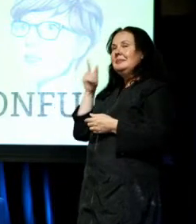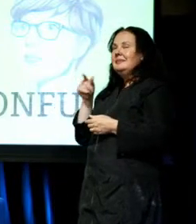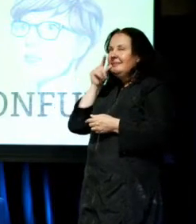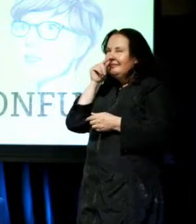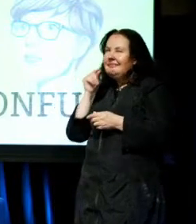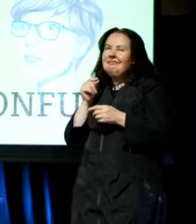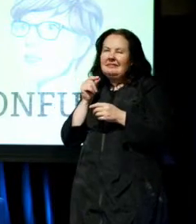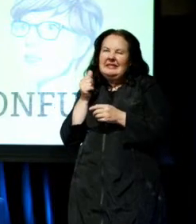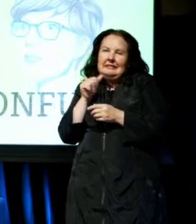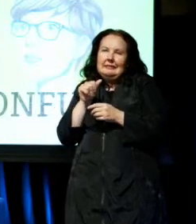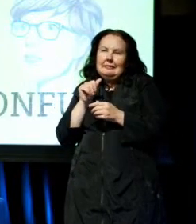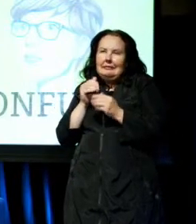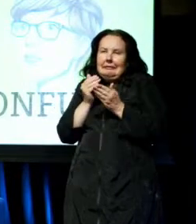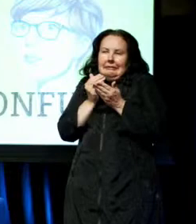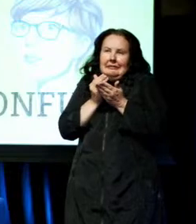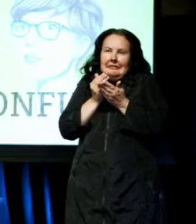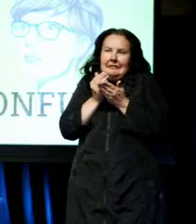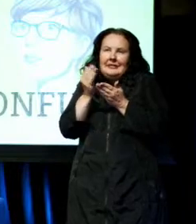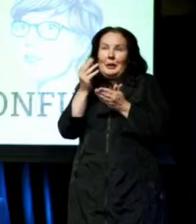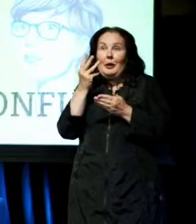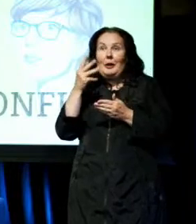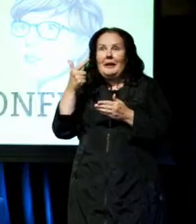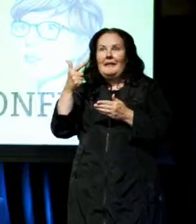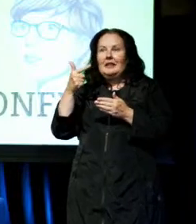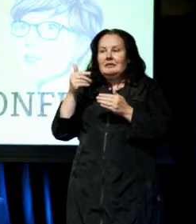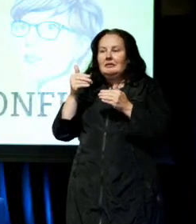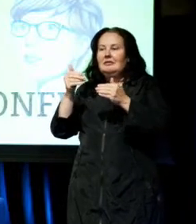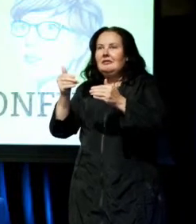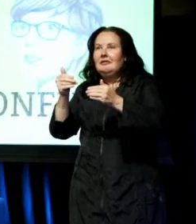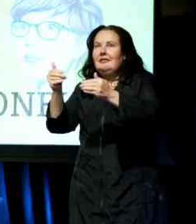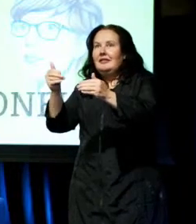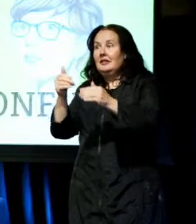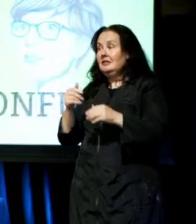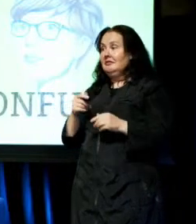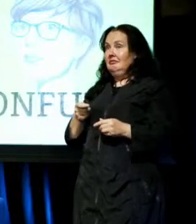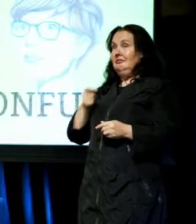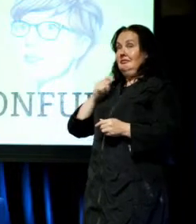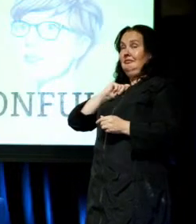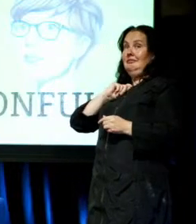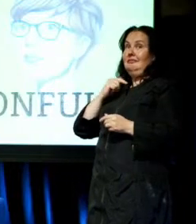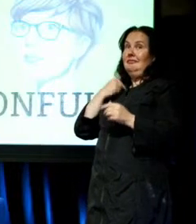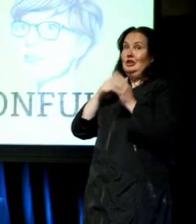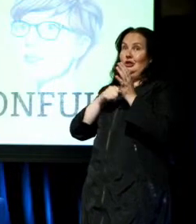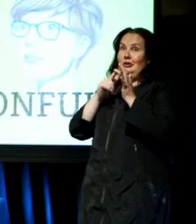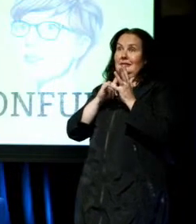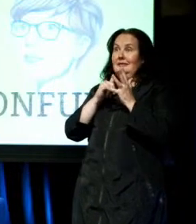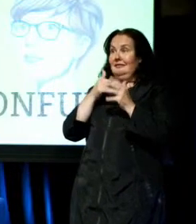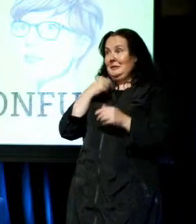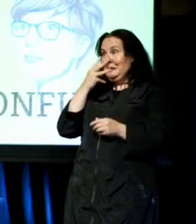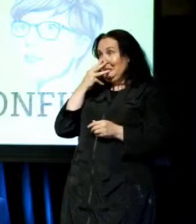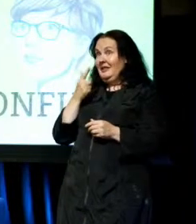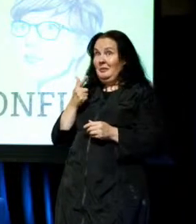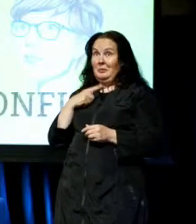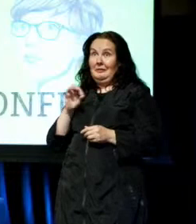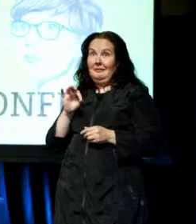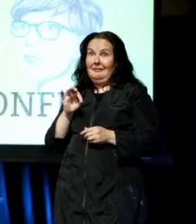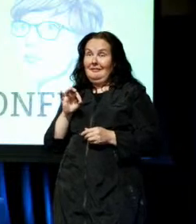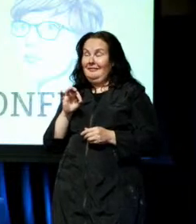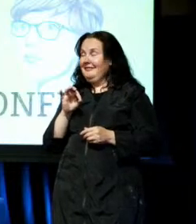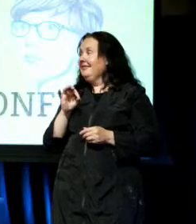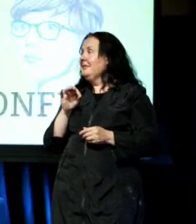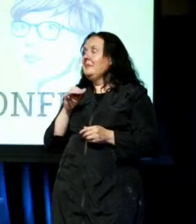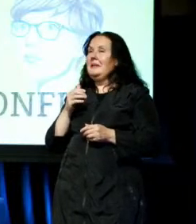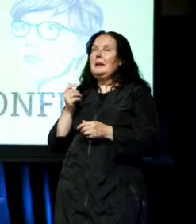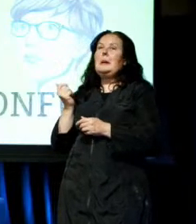can you keep going to 37? Like, is there a margin? I hope so, because I'm 37, so I'm like, oh, no. We brought Alistair in to, like, bring